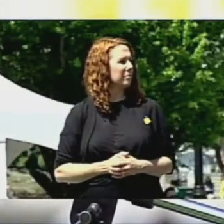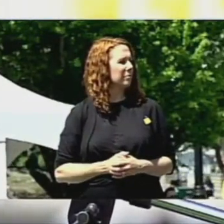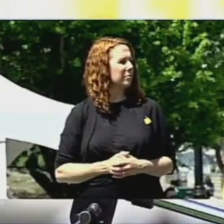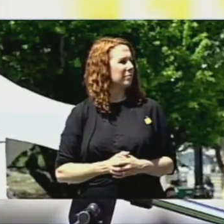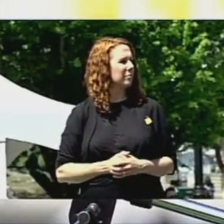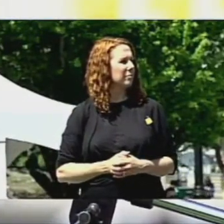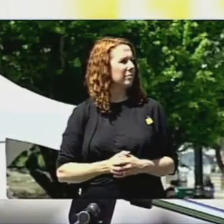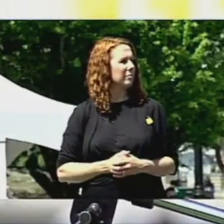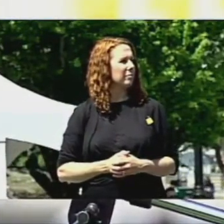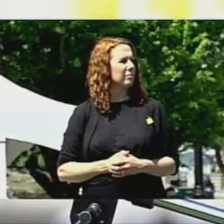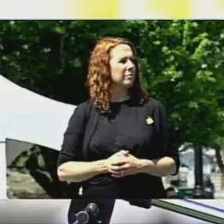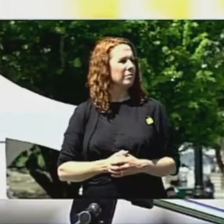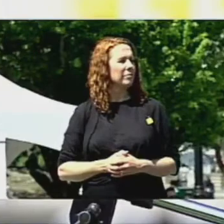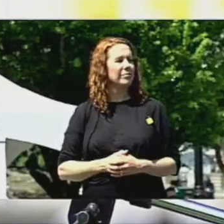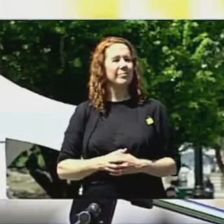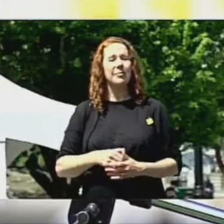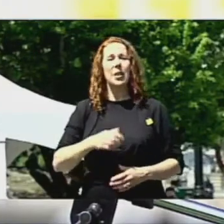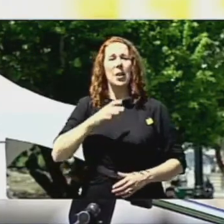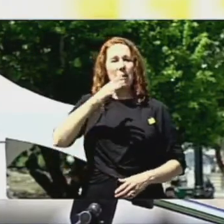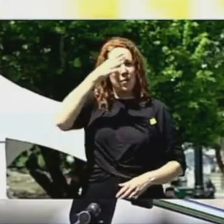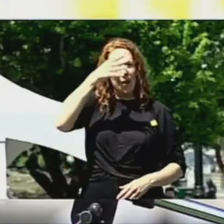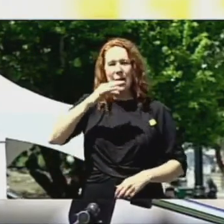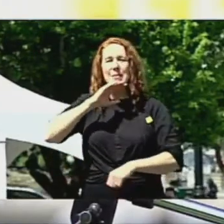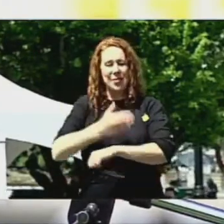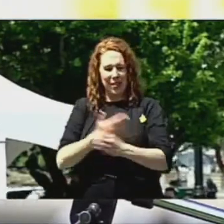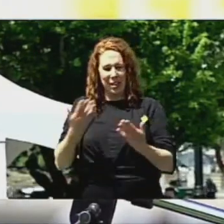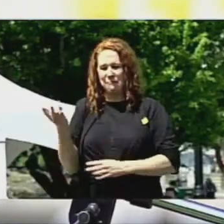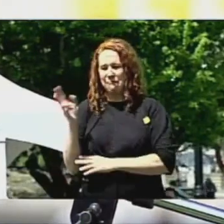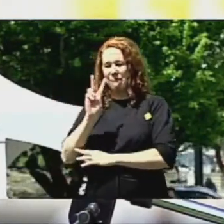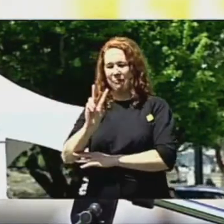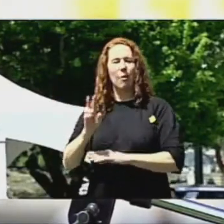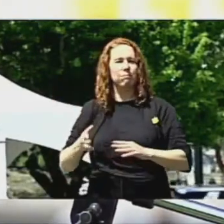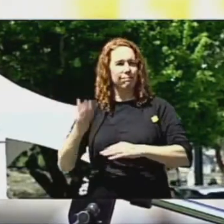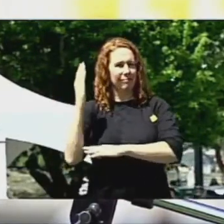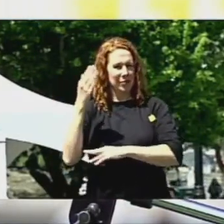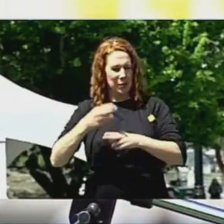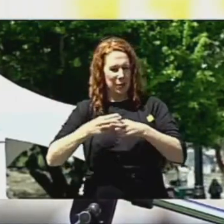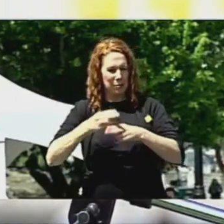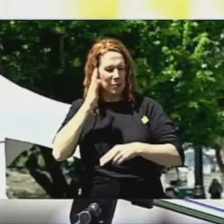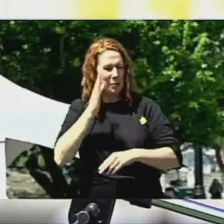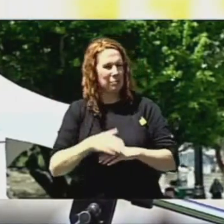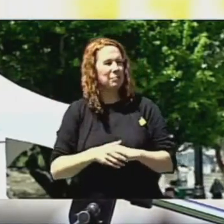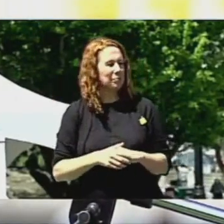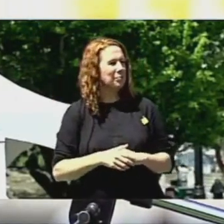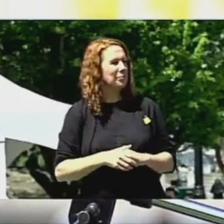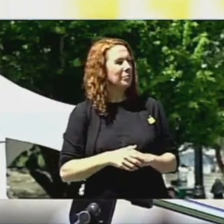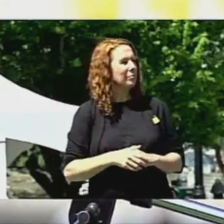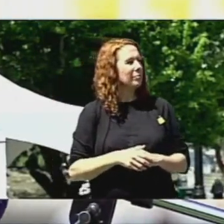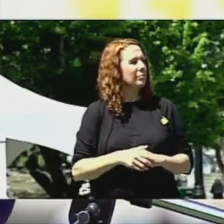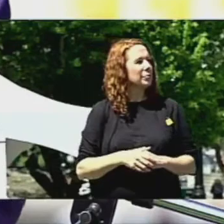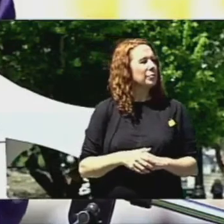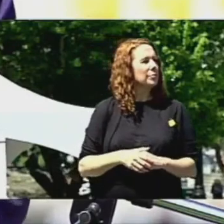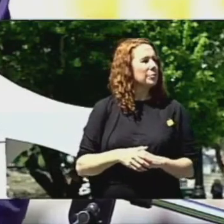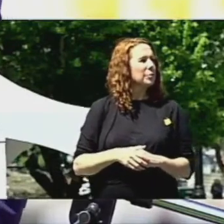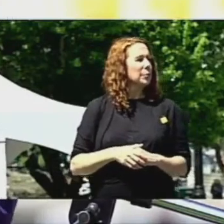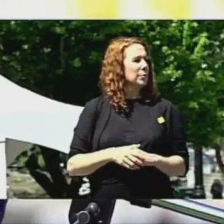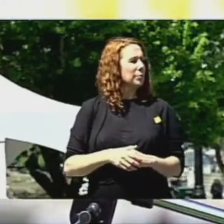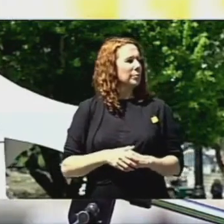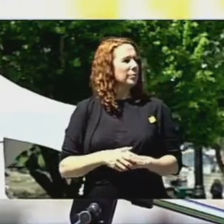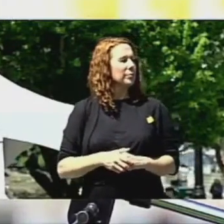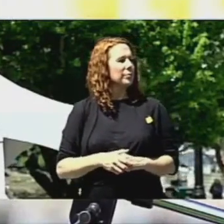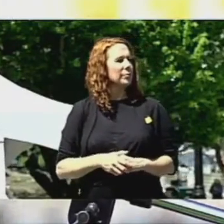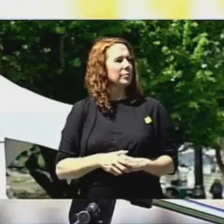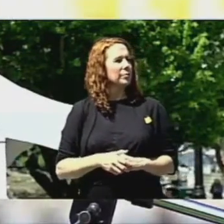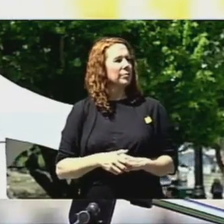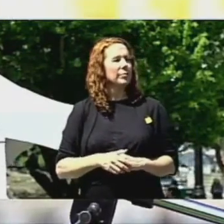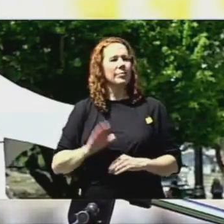The next generation's here too. Father and daughter are here with us today, and you're going to hear from them shortly. I'm told about